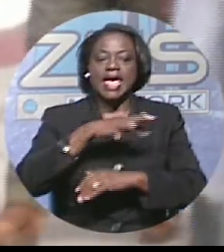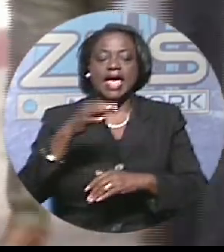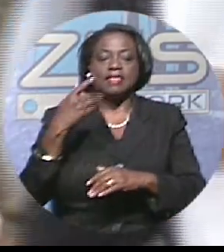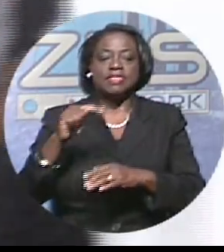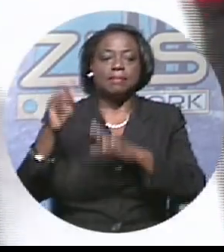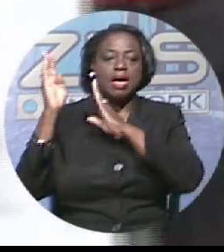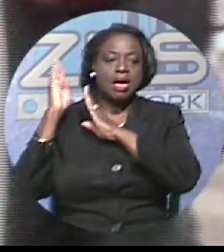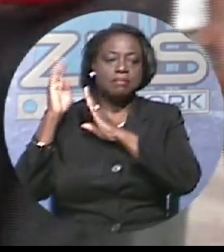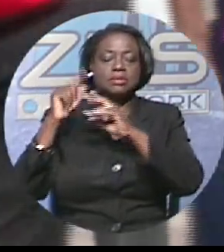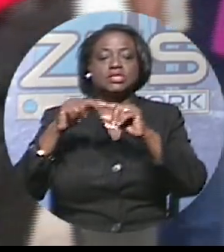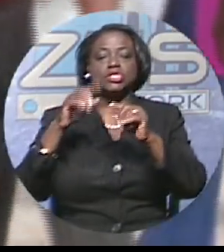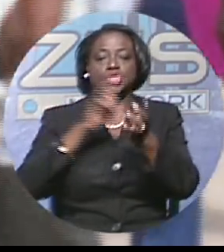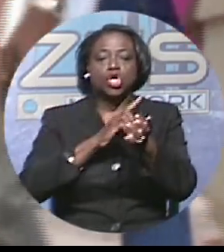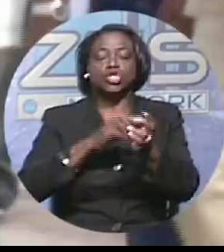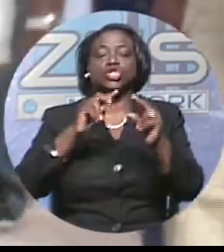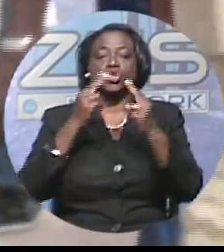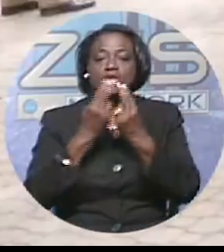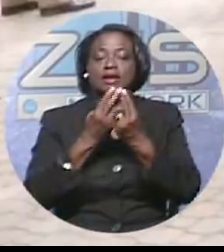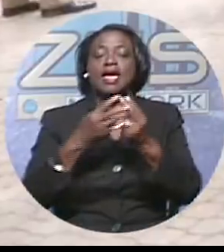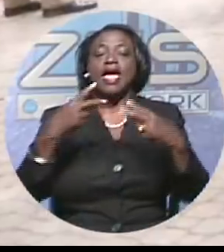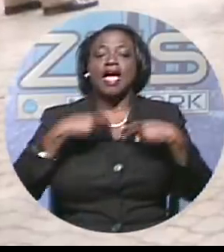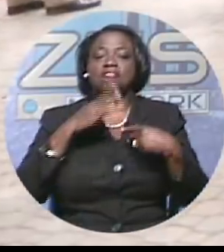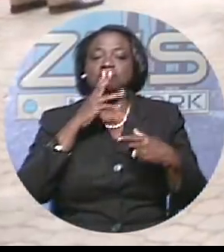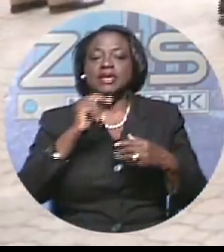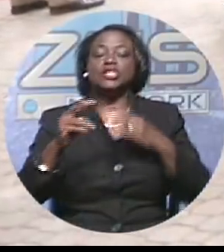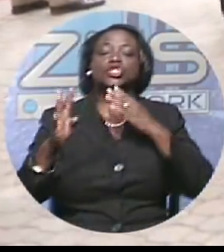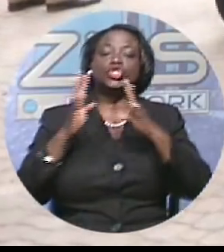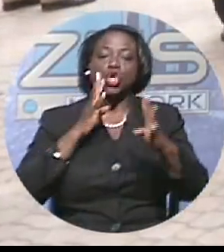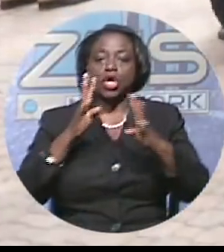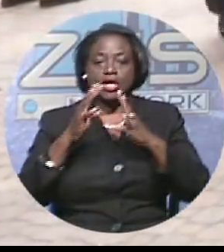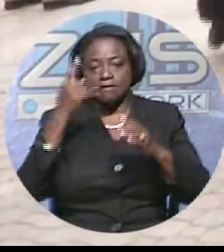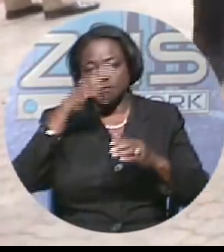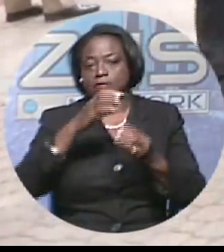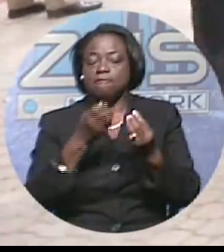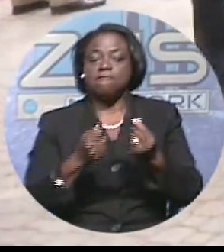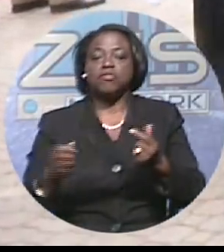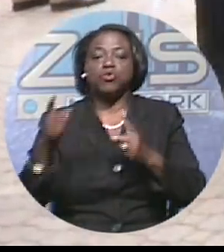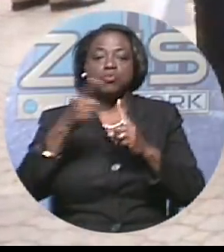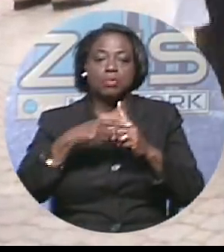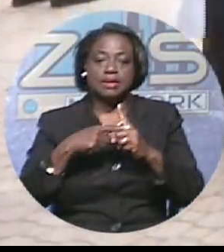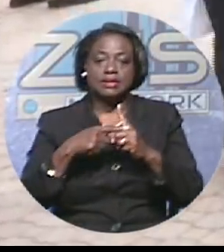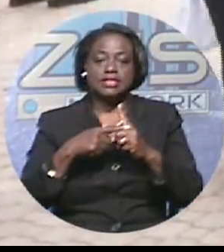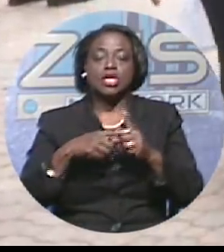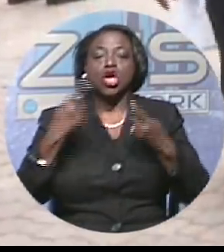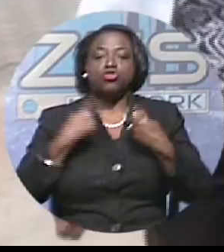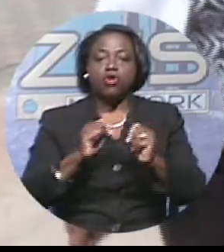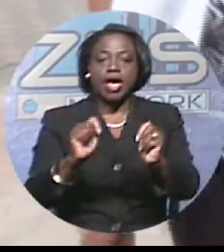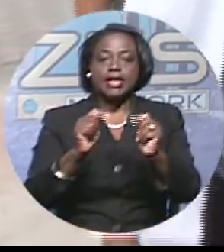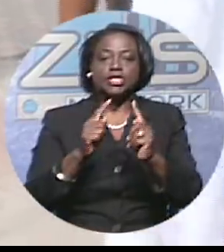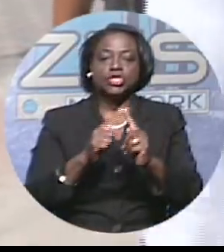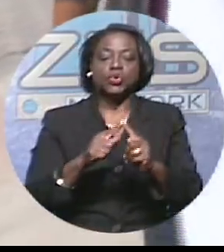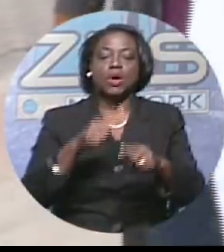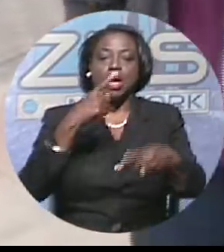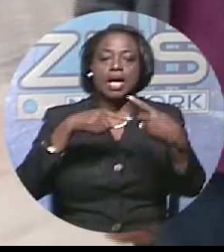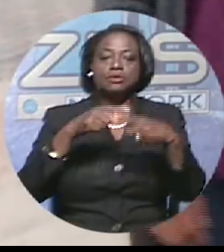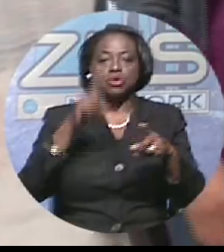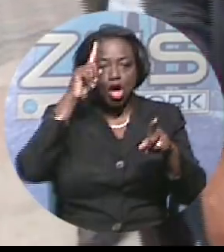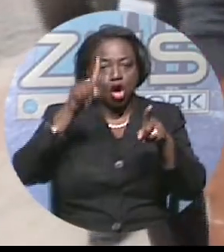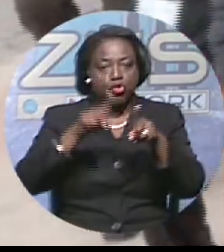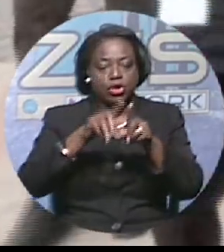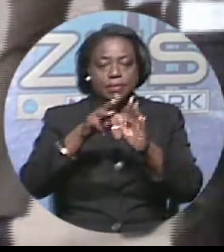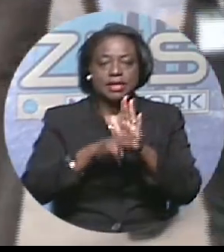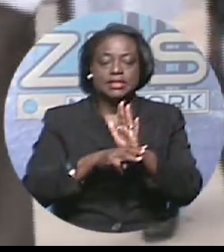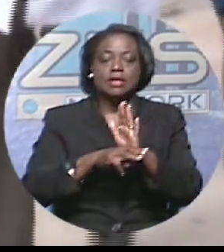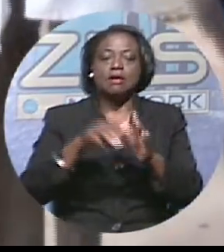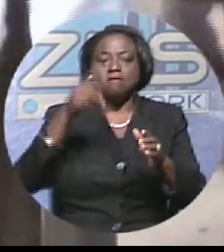Union have been involved in discussions for the past few months, trying to come to an agreement for a new